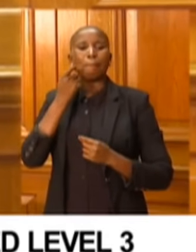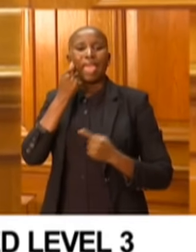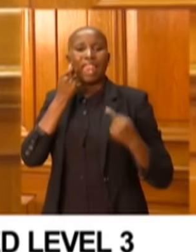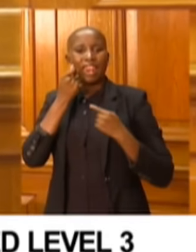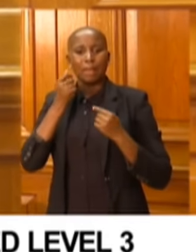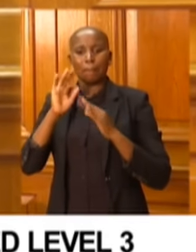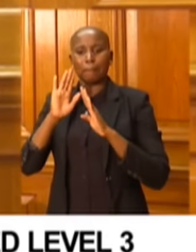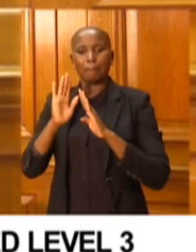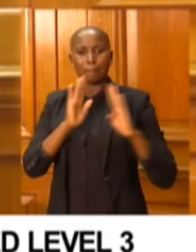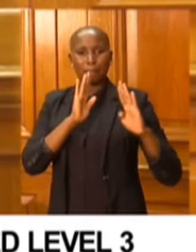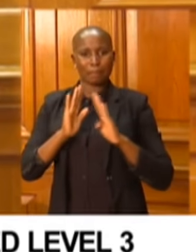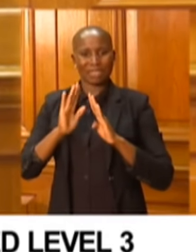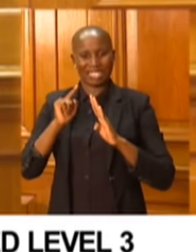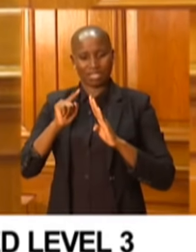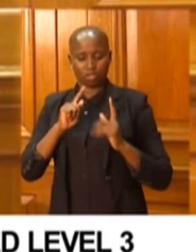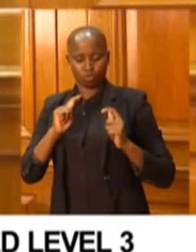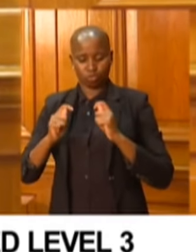of South Africa.